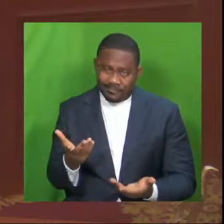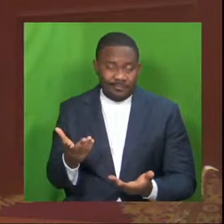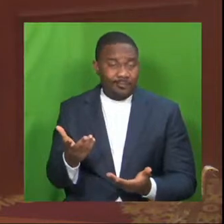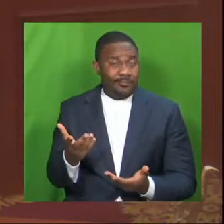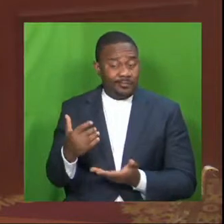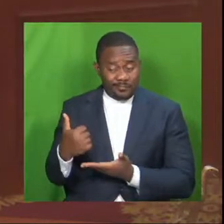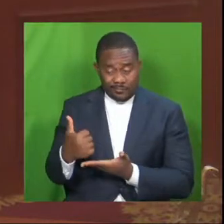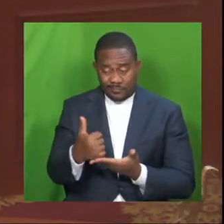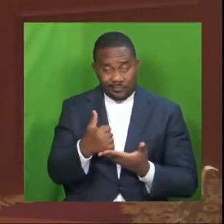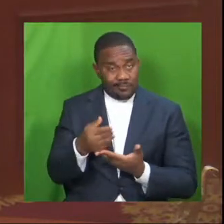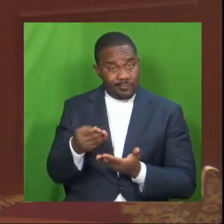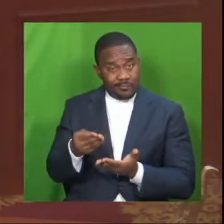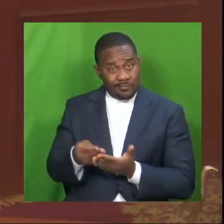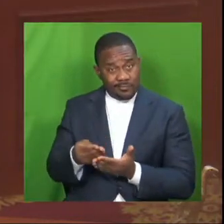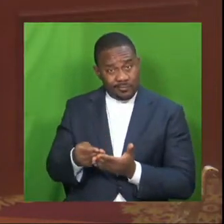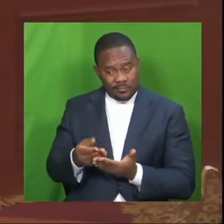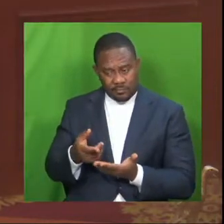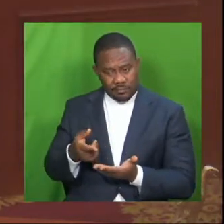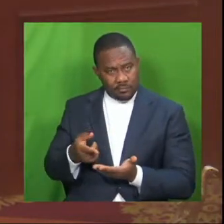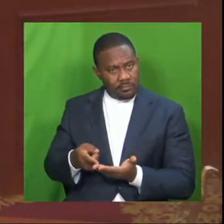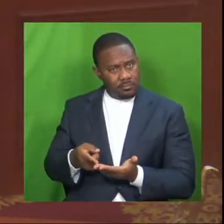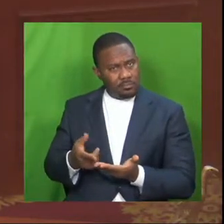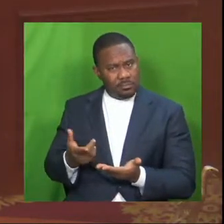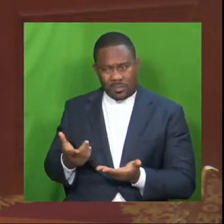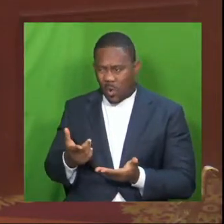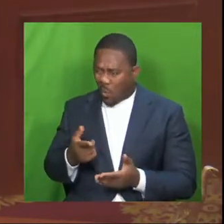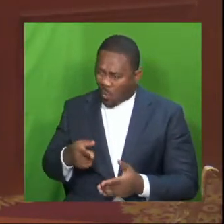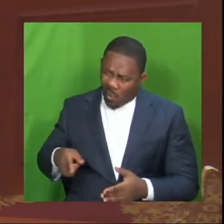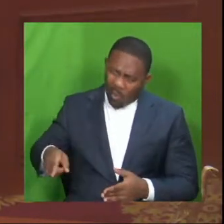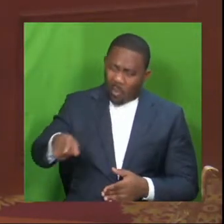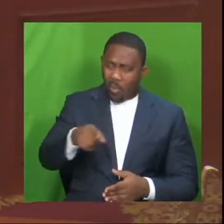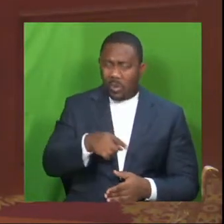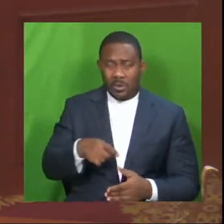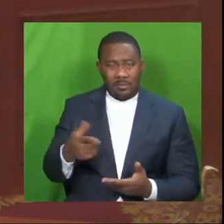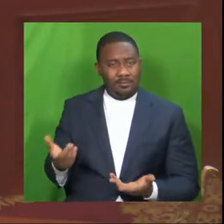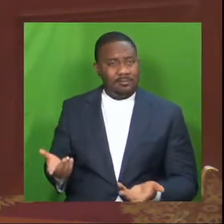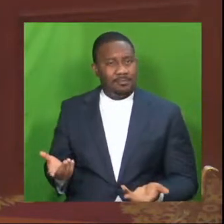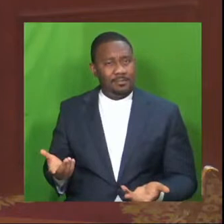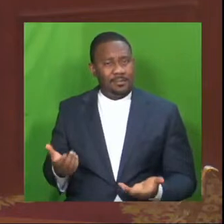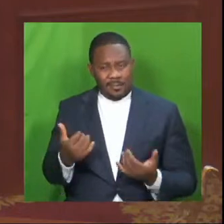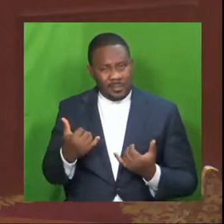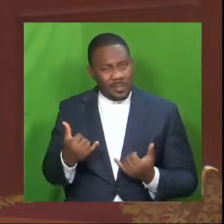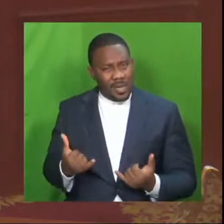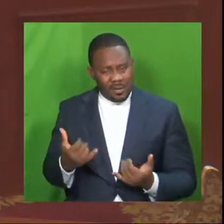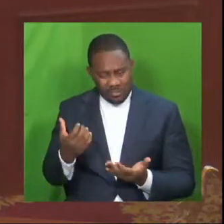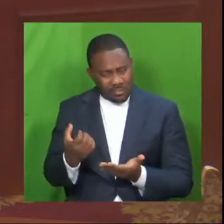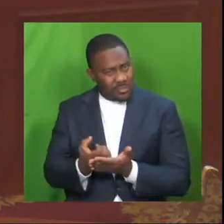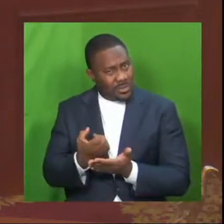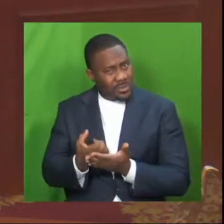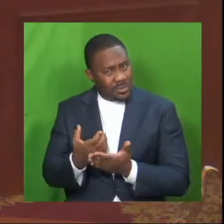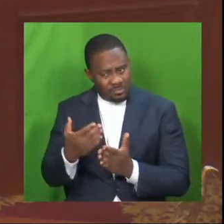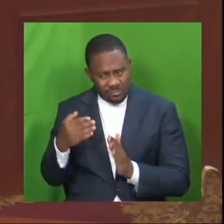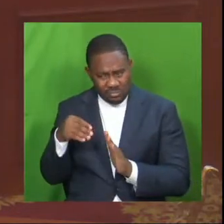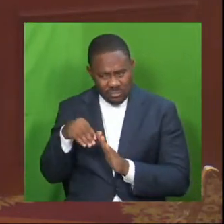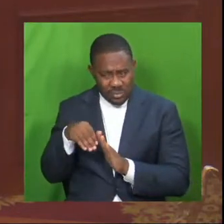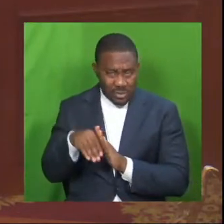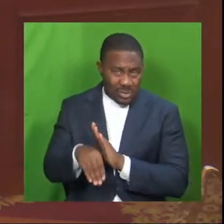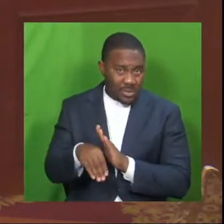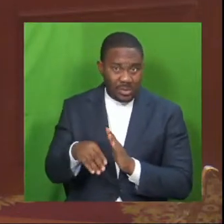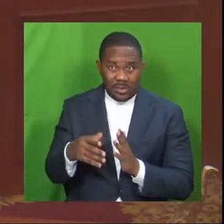Assembly Common Fund, mortgage, some borrowing made against it. What kind of economy will we be inheriting